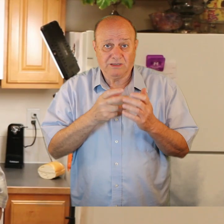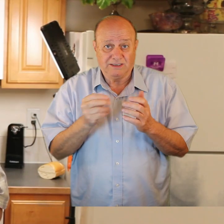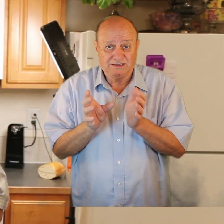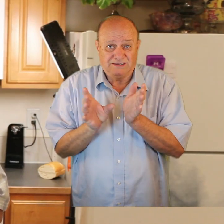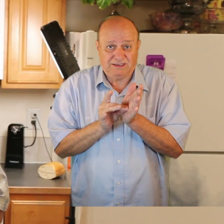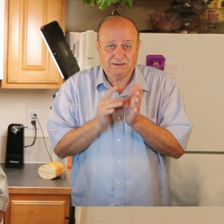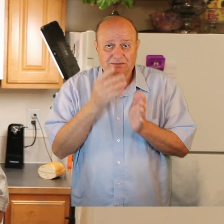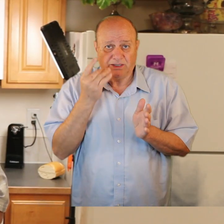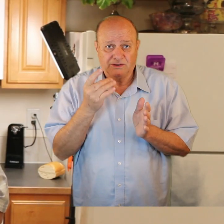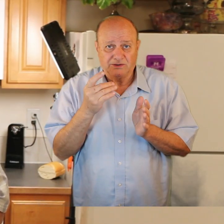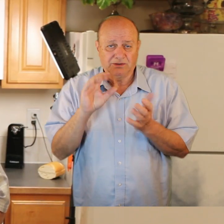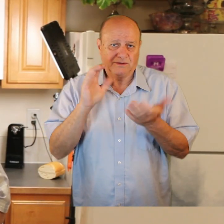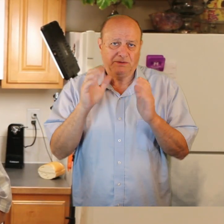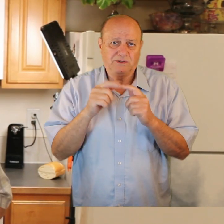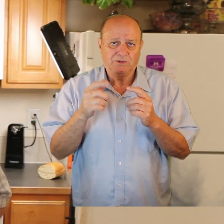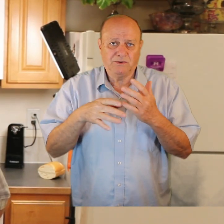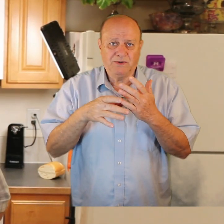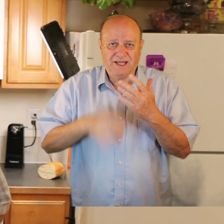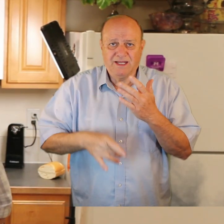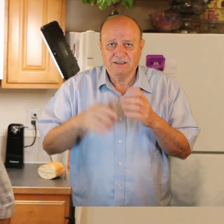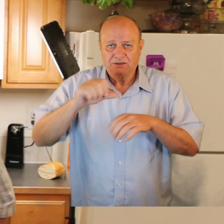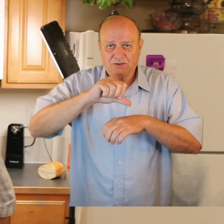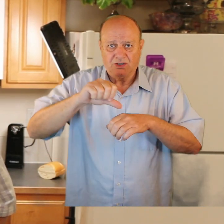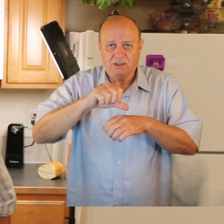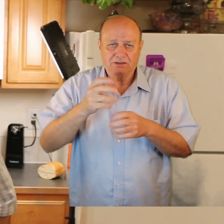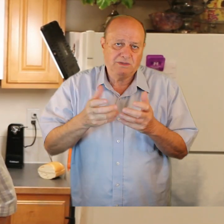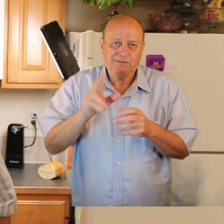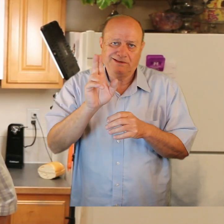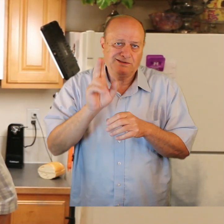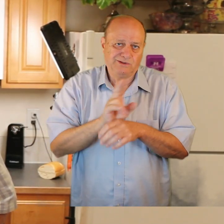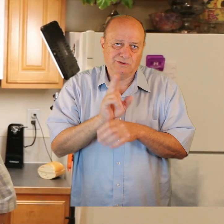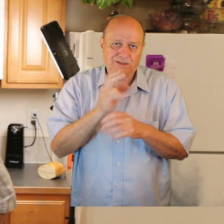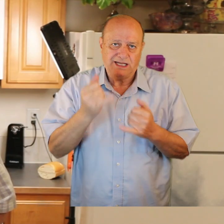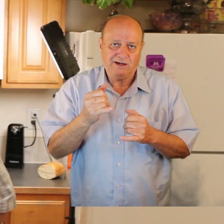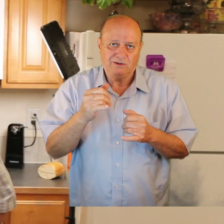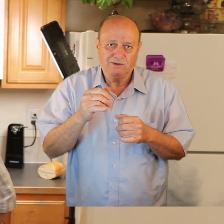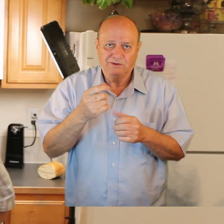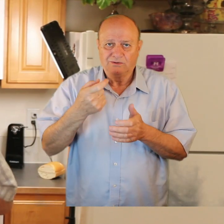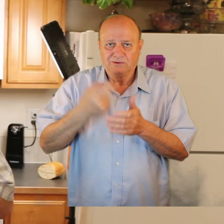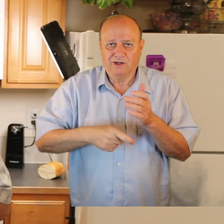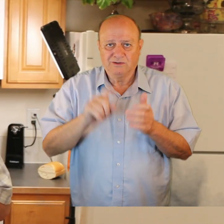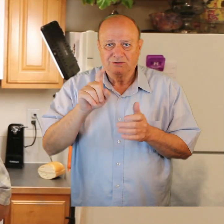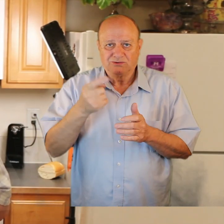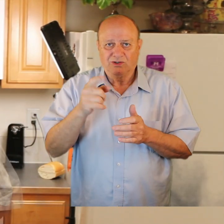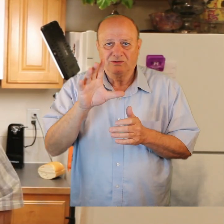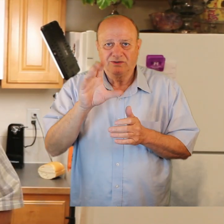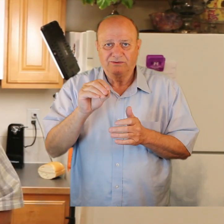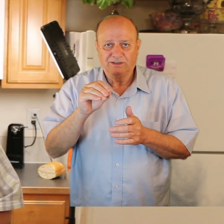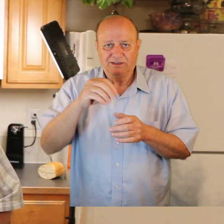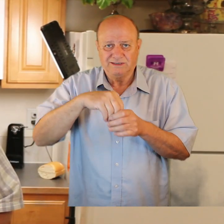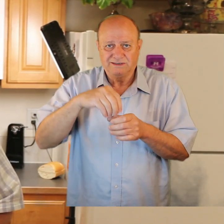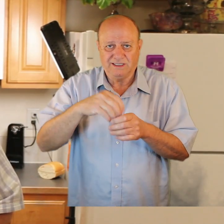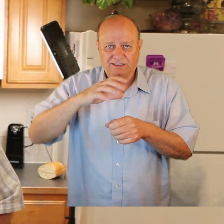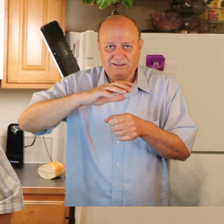a thin marinara sauce. Many of those ones that you might be using already that cost about $1.50 and in the can.